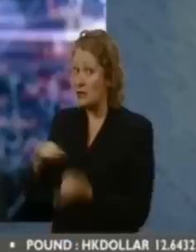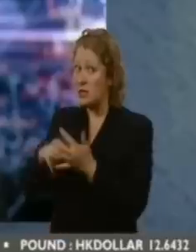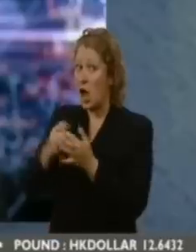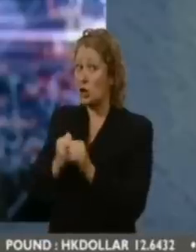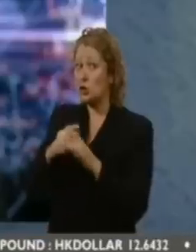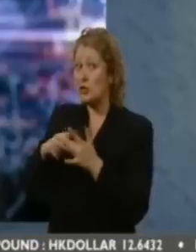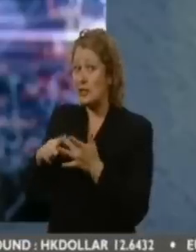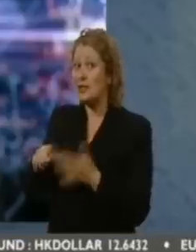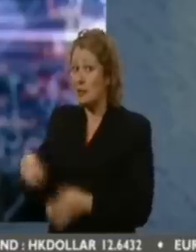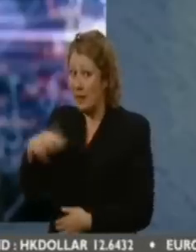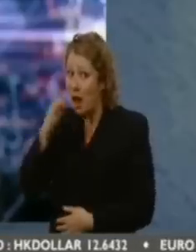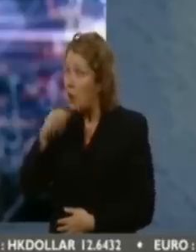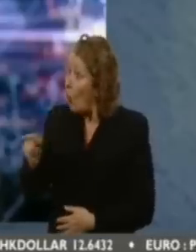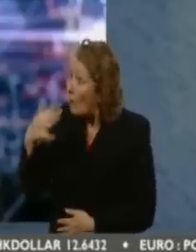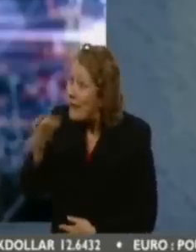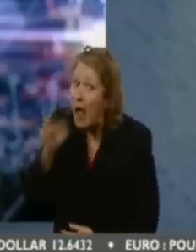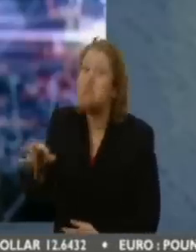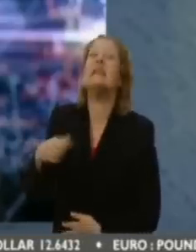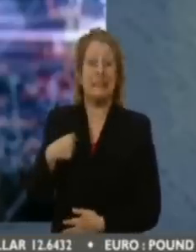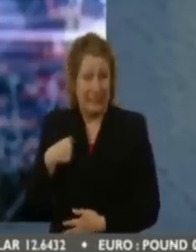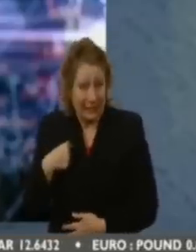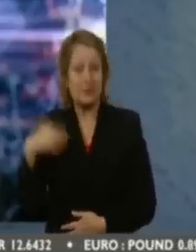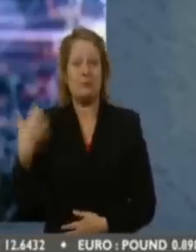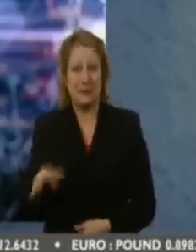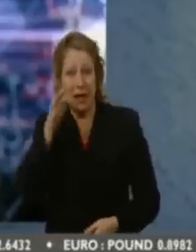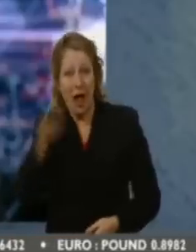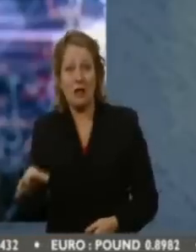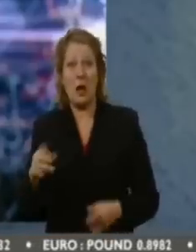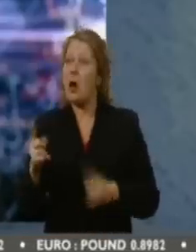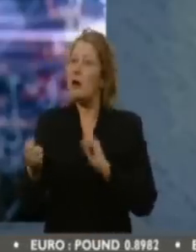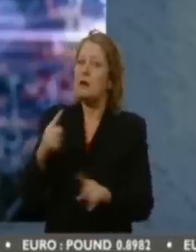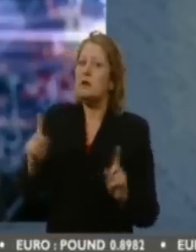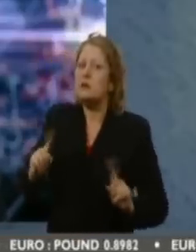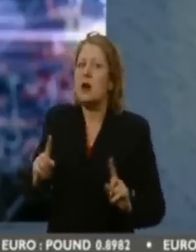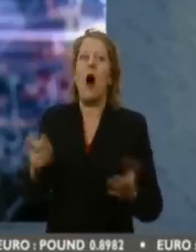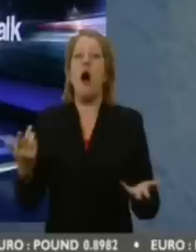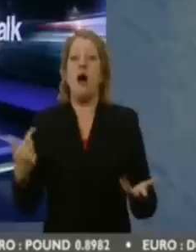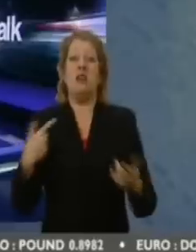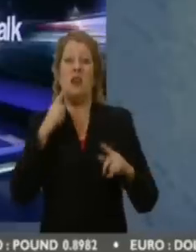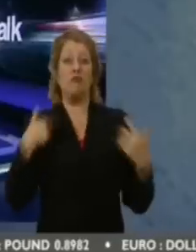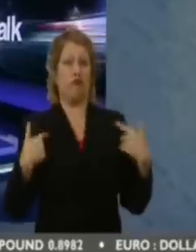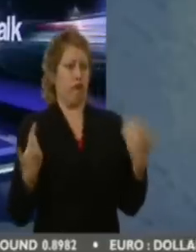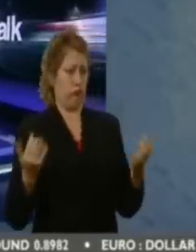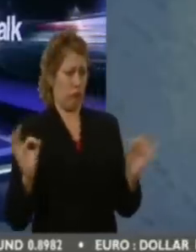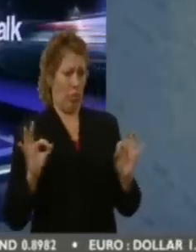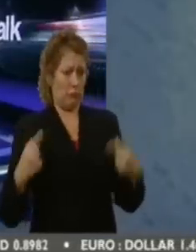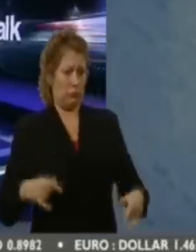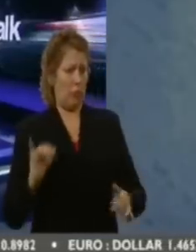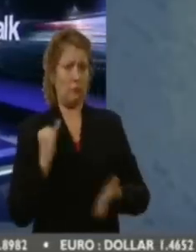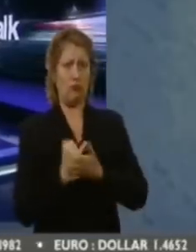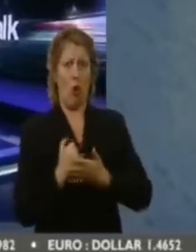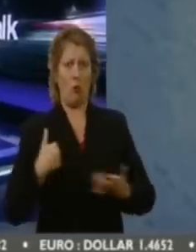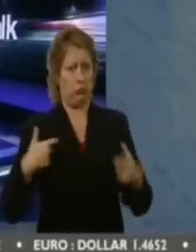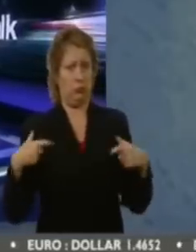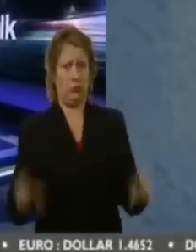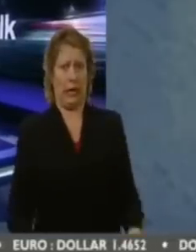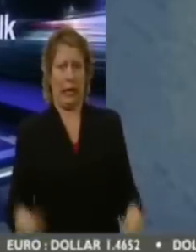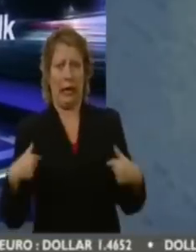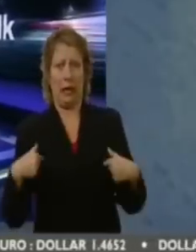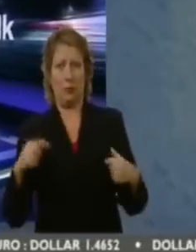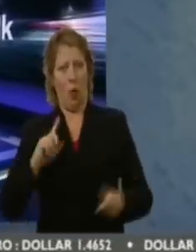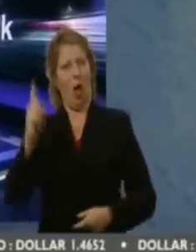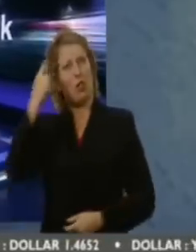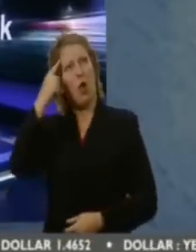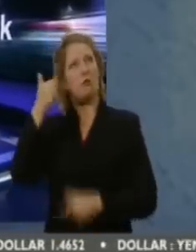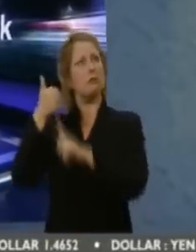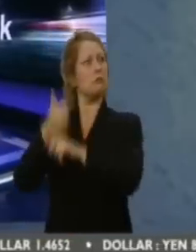was? His response was, I didn't do anything illegal. There's nothing for me to come out for. Because you knew it was very dangerous, didn't you? I mean, I've been looking back at the record. You talked